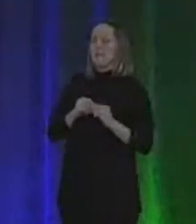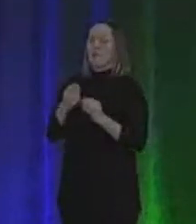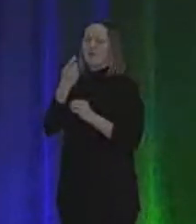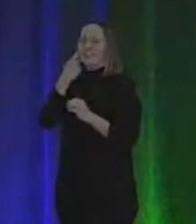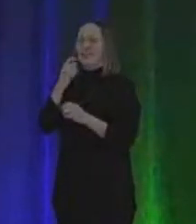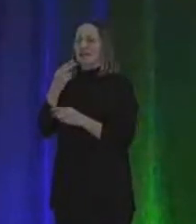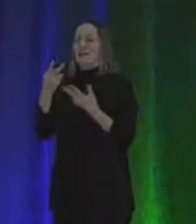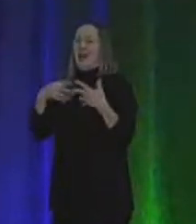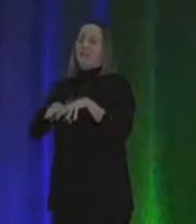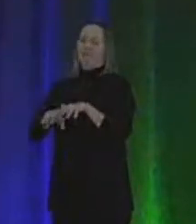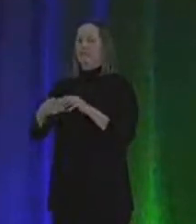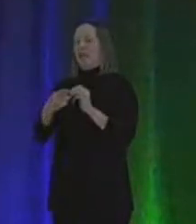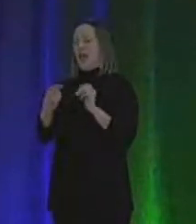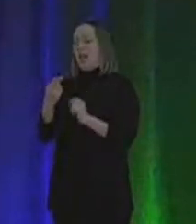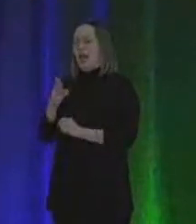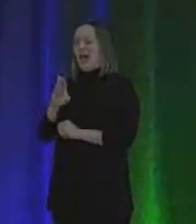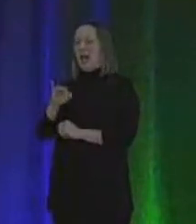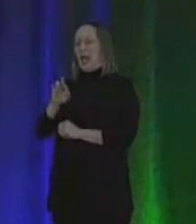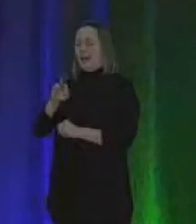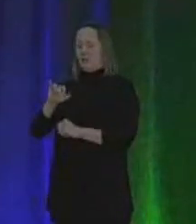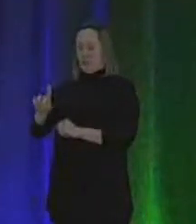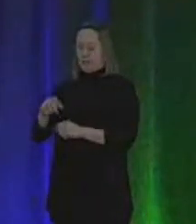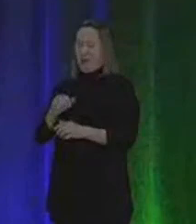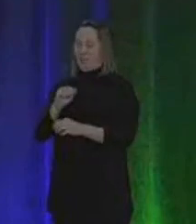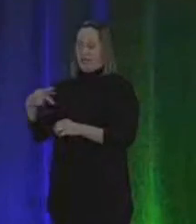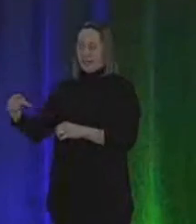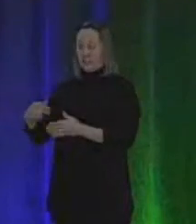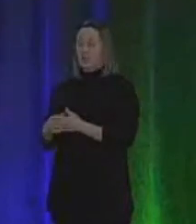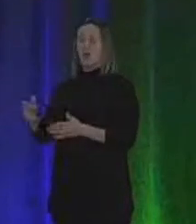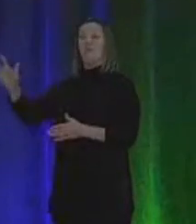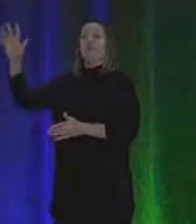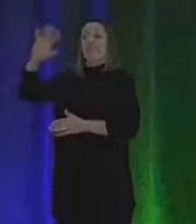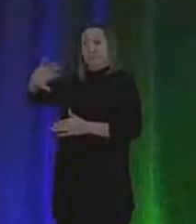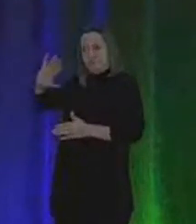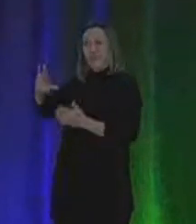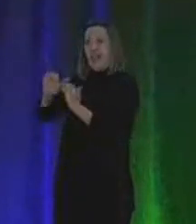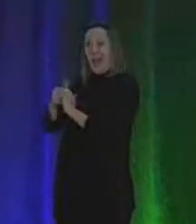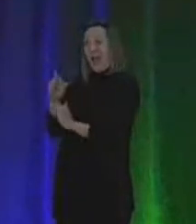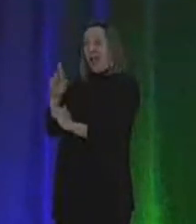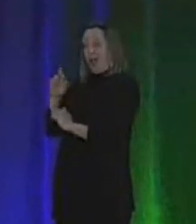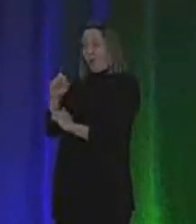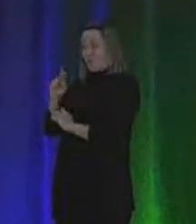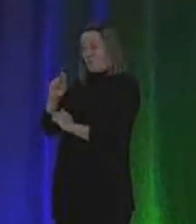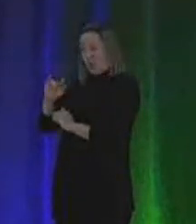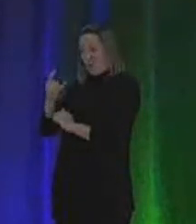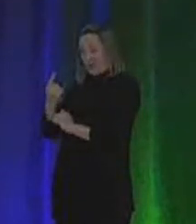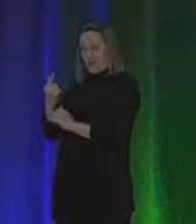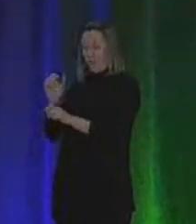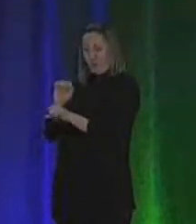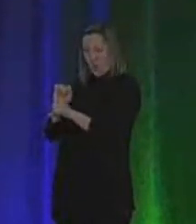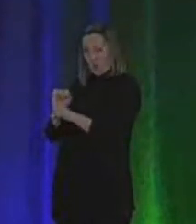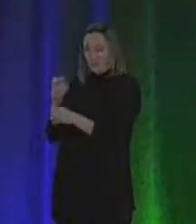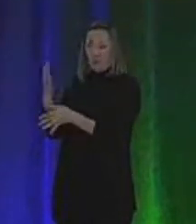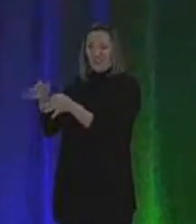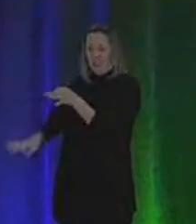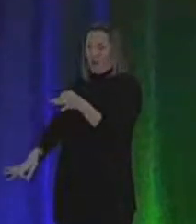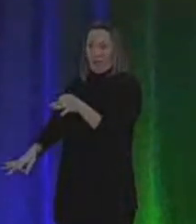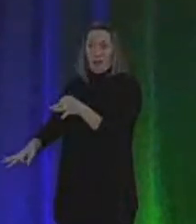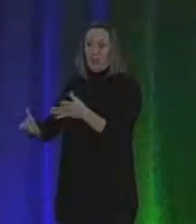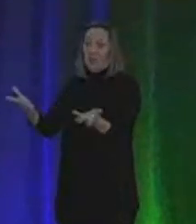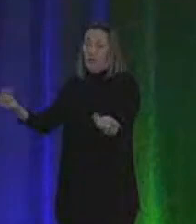hybrid applications. So in the early web, the way routing worked was honestly pretty simple. You just had